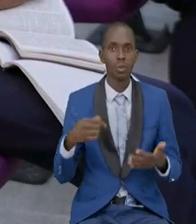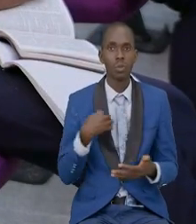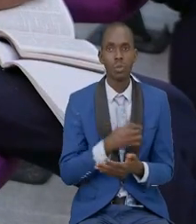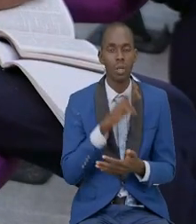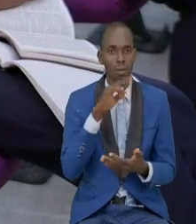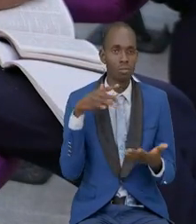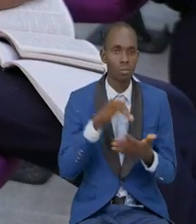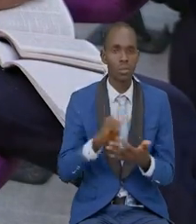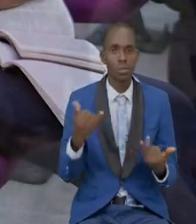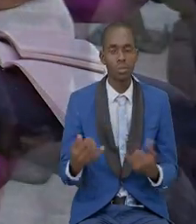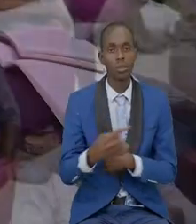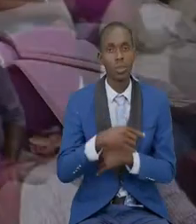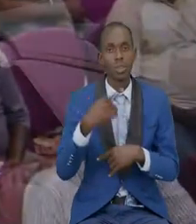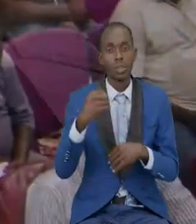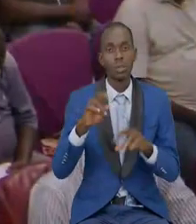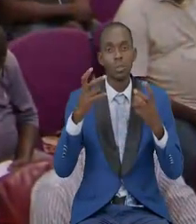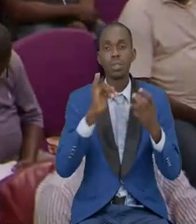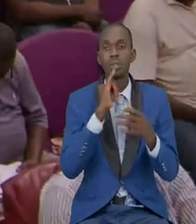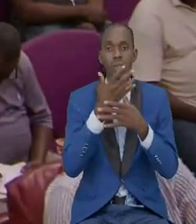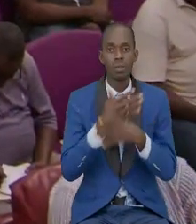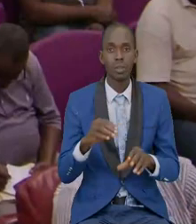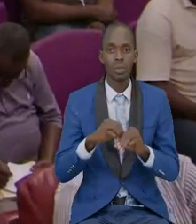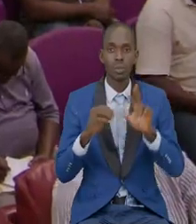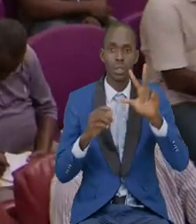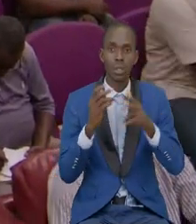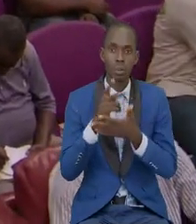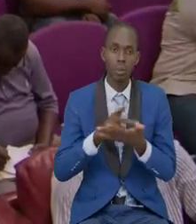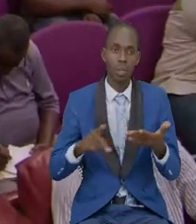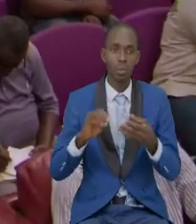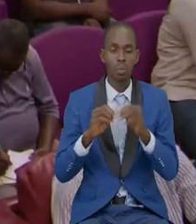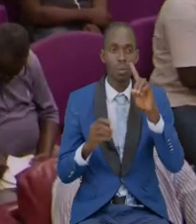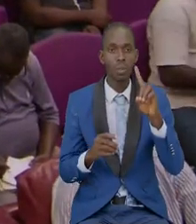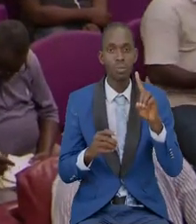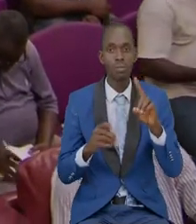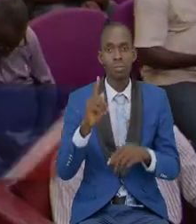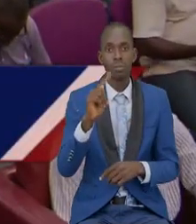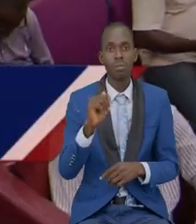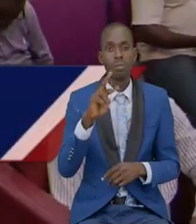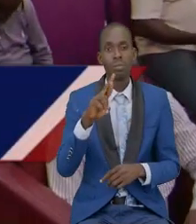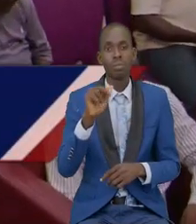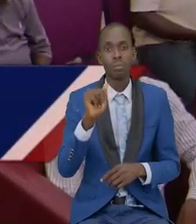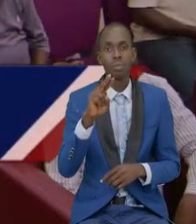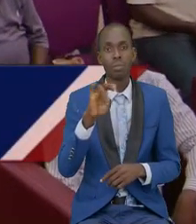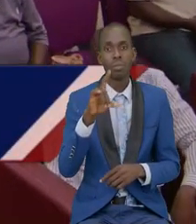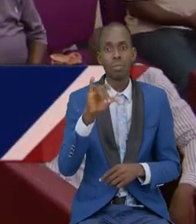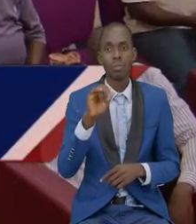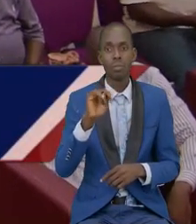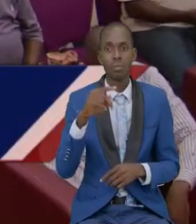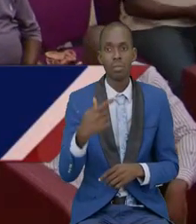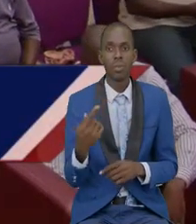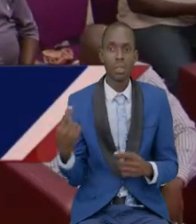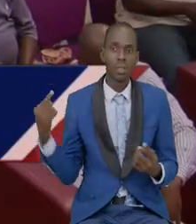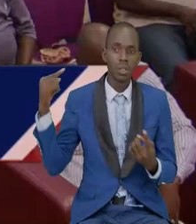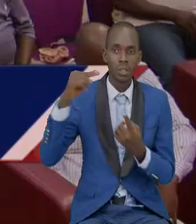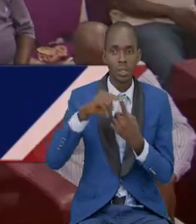Let's divide the message to three parts. The message is travailing until believers